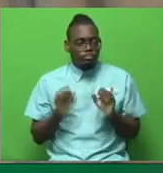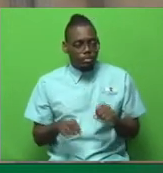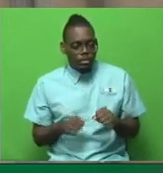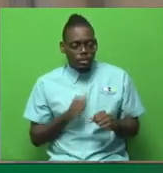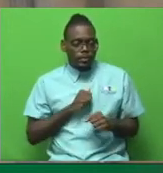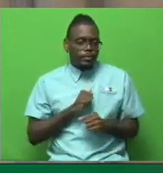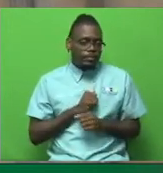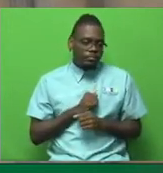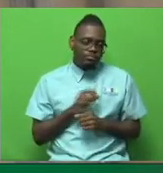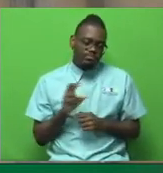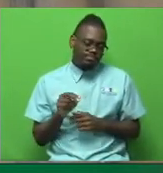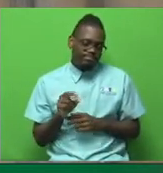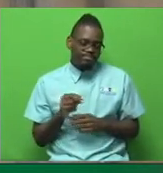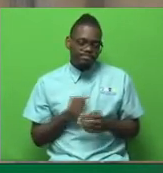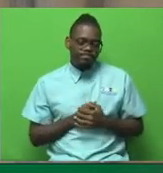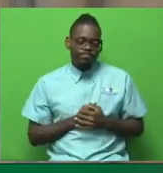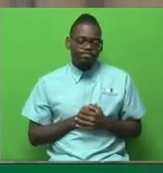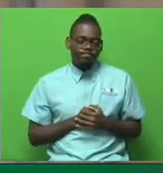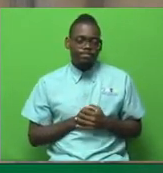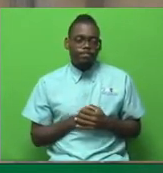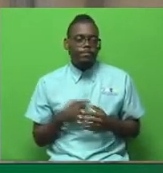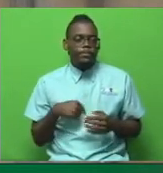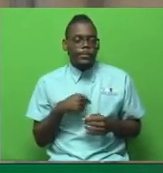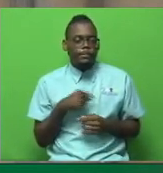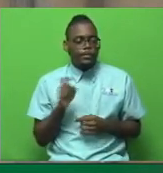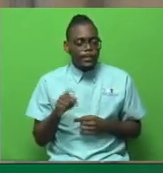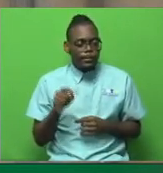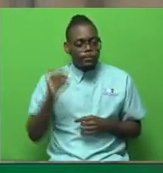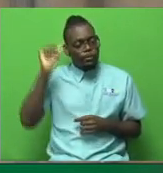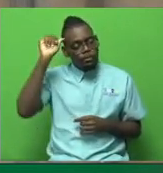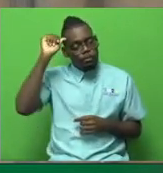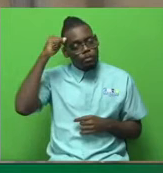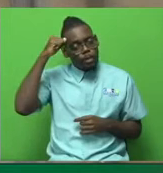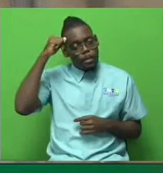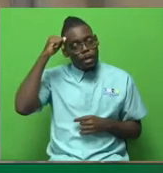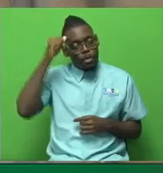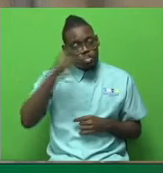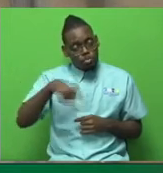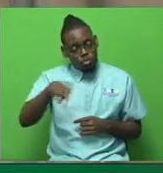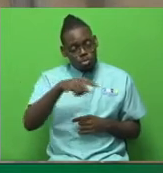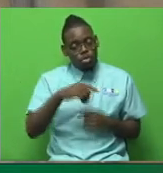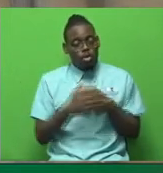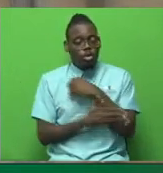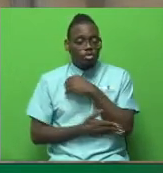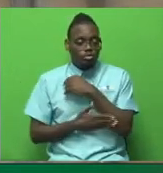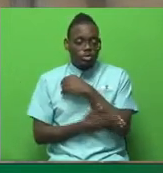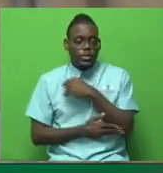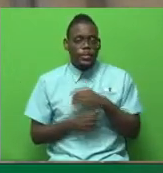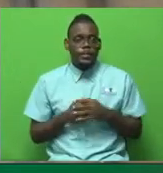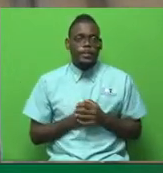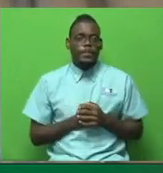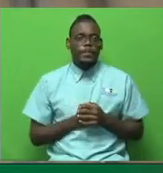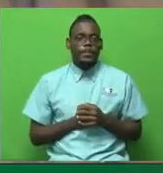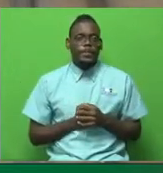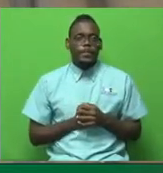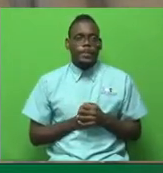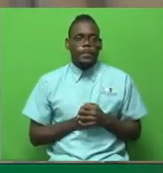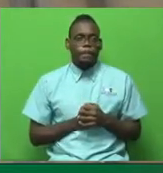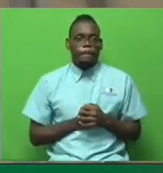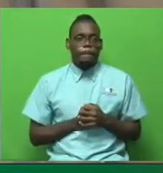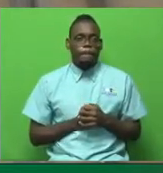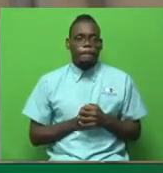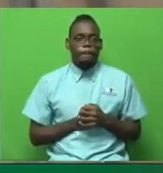but we must remind the country as The Honorable Minister of Finance said they were Financial